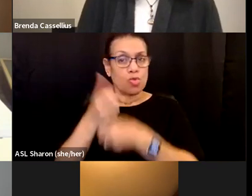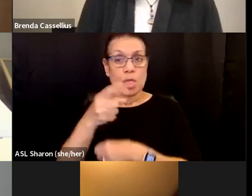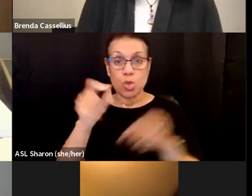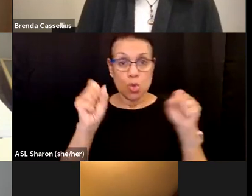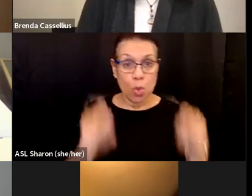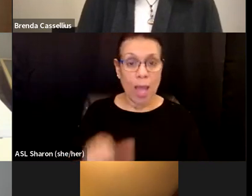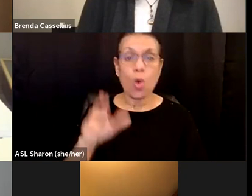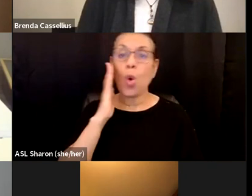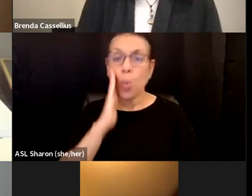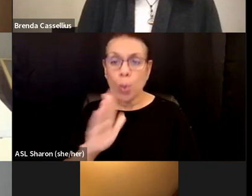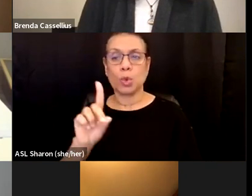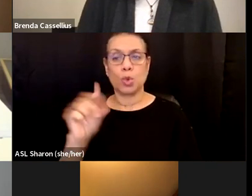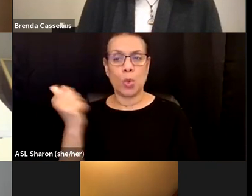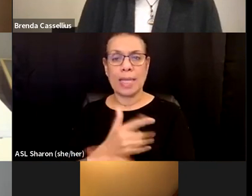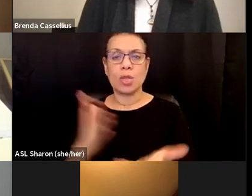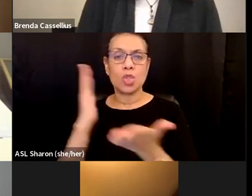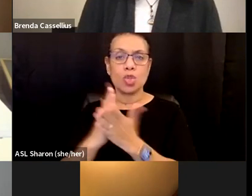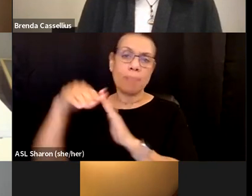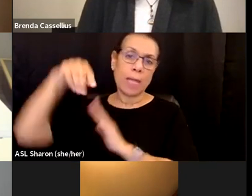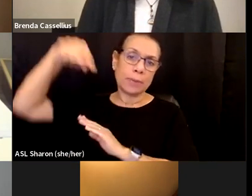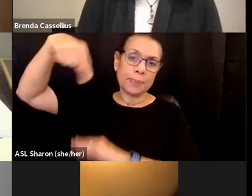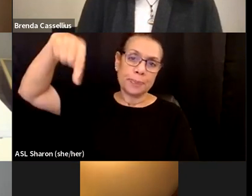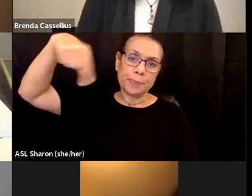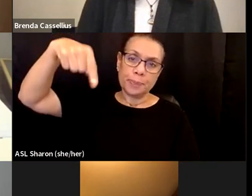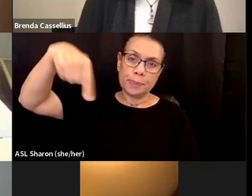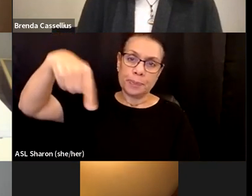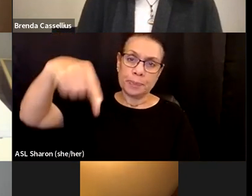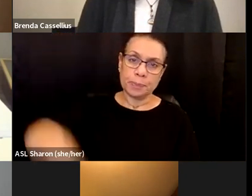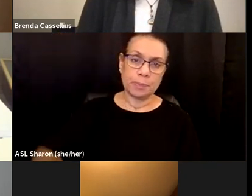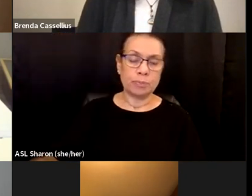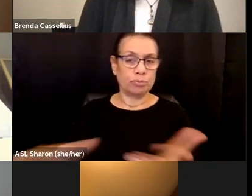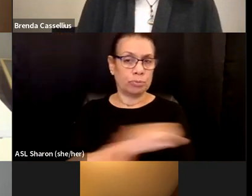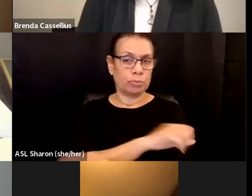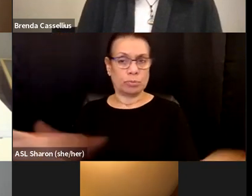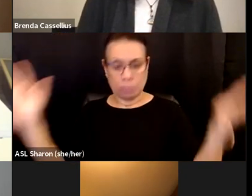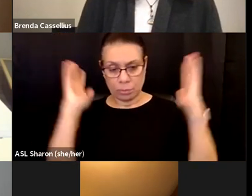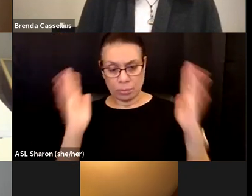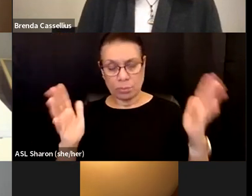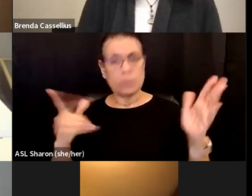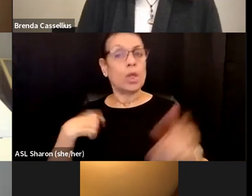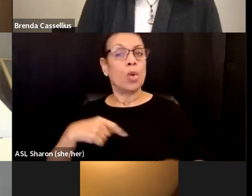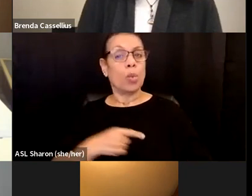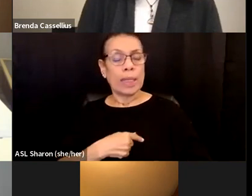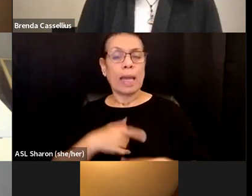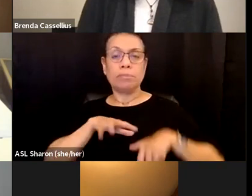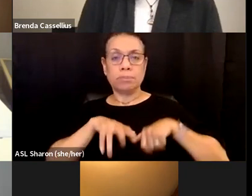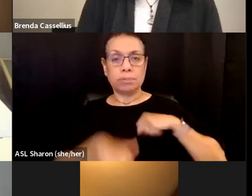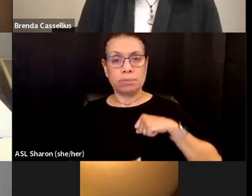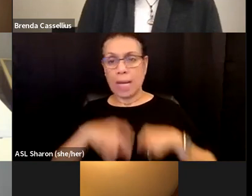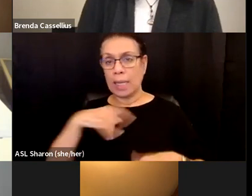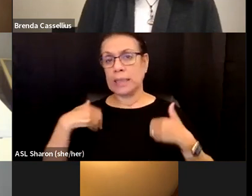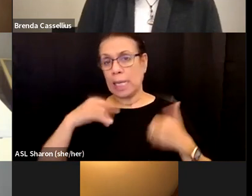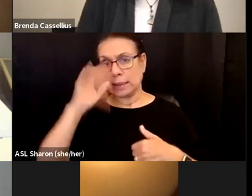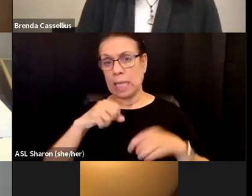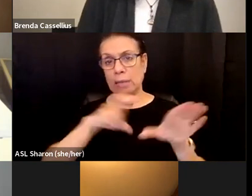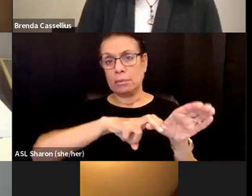will do anything to stop the downward spiral towards district-wide state receivership we've made the wrenching decision to pull our younger son